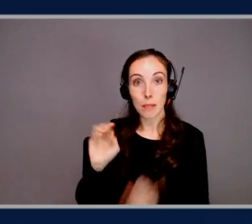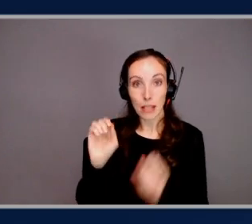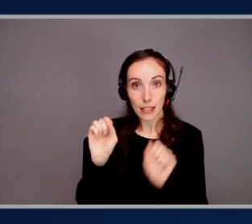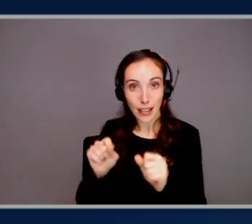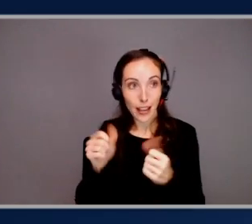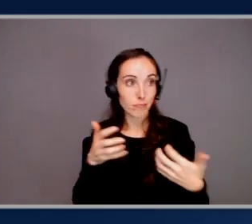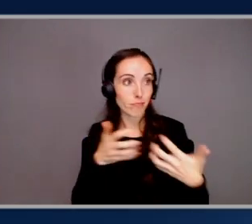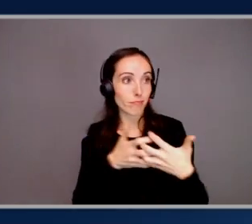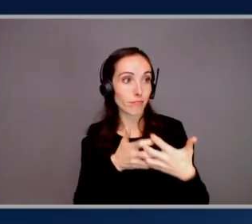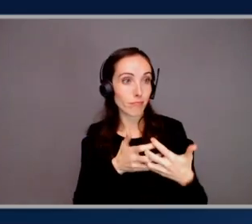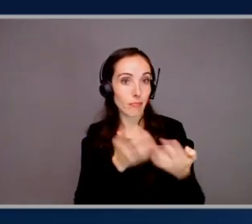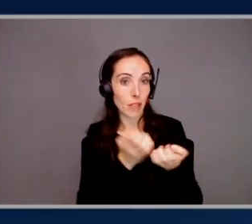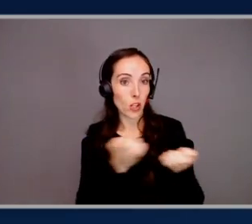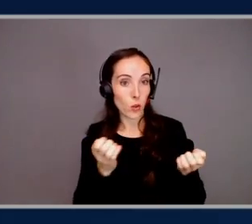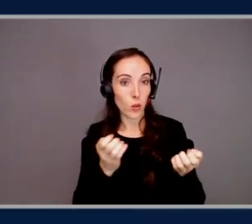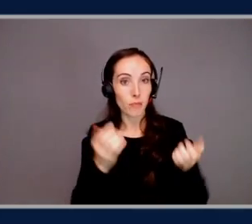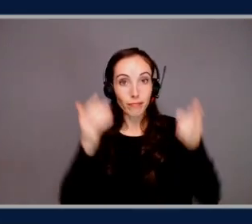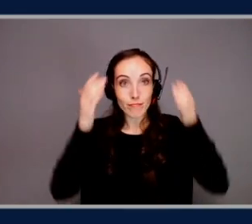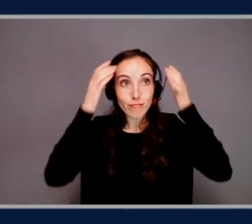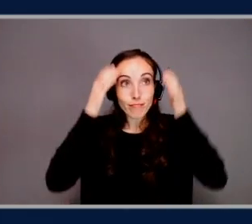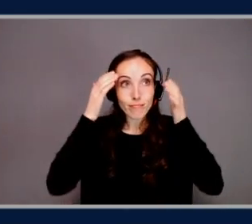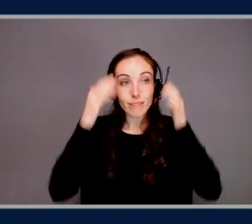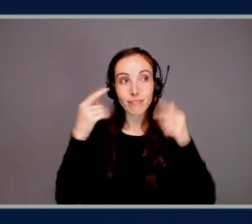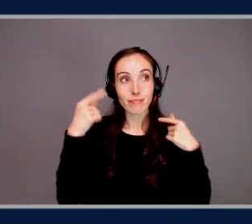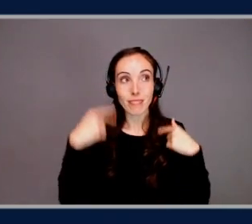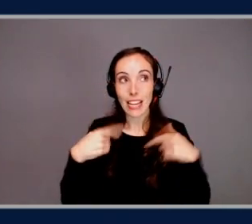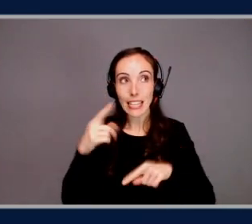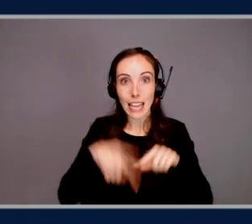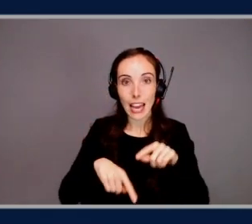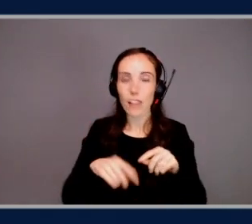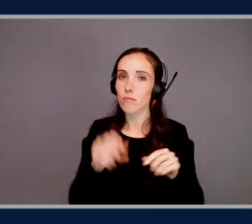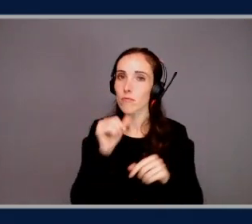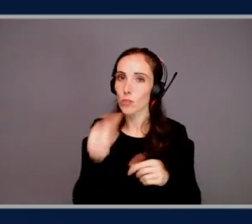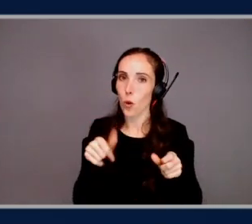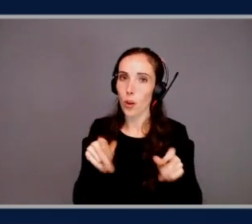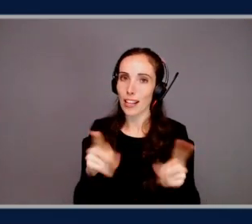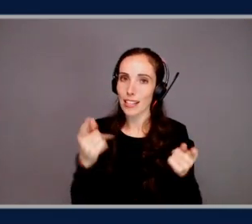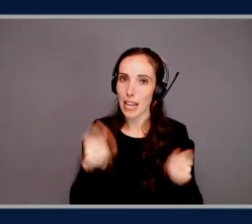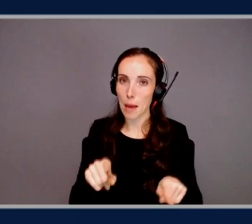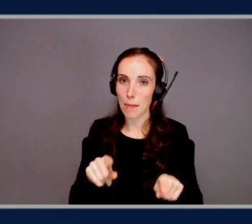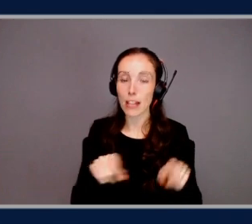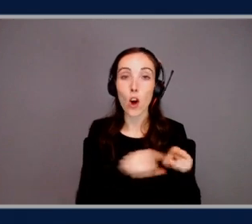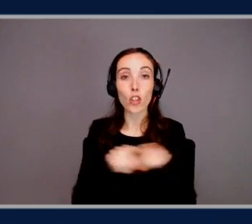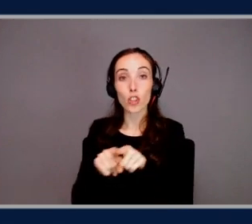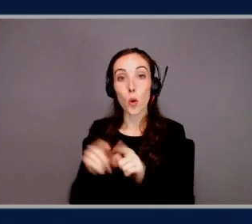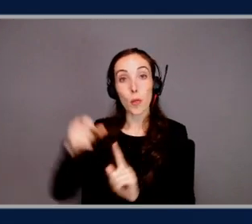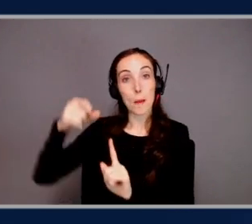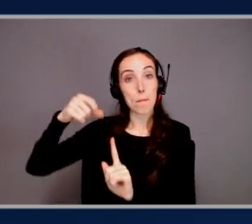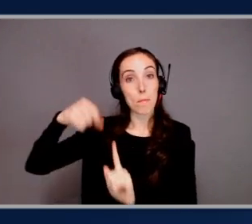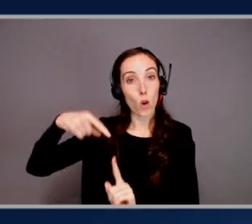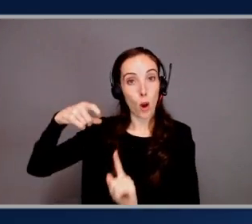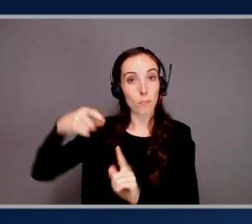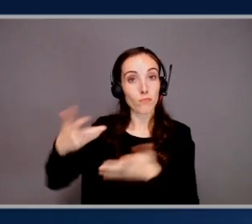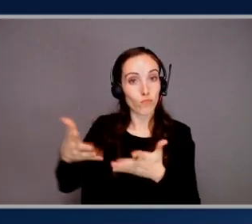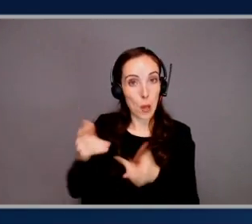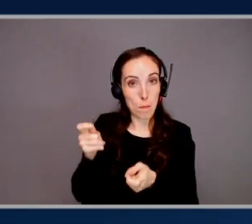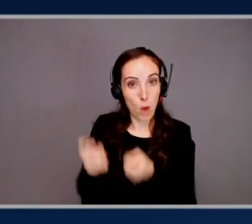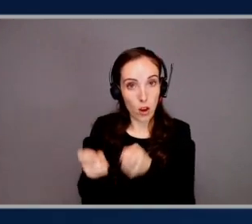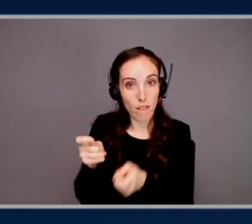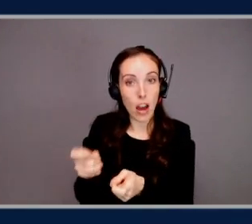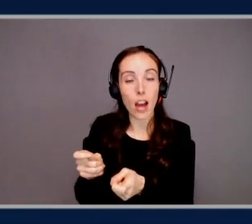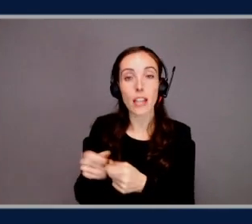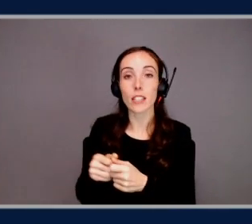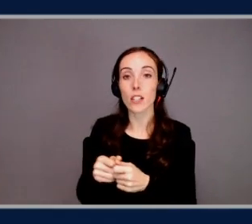like it could be equipped on my head, don't let me do that. Yeah. It even modified the prompt here. So this is the prompt that I use to generate items. Okay.